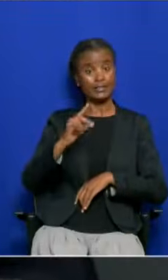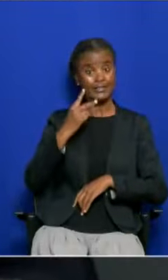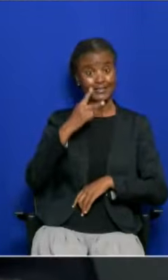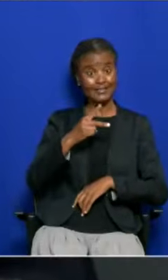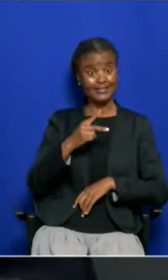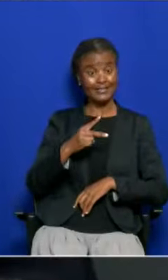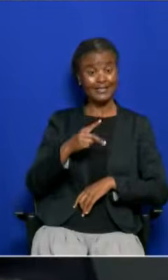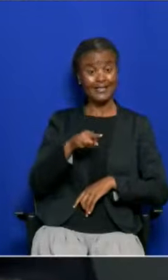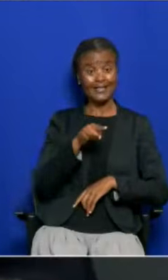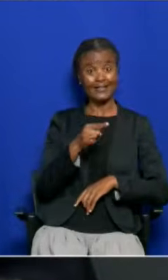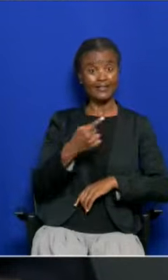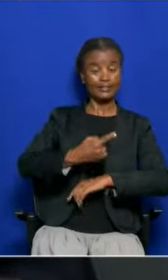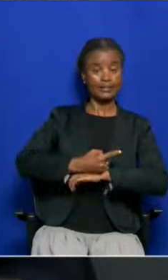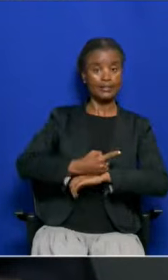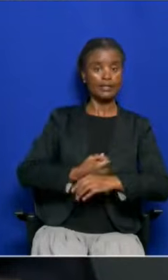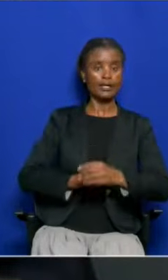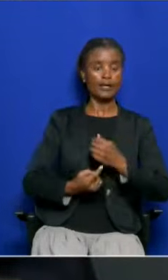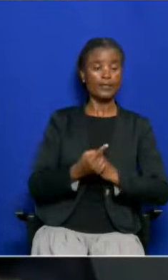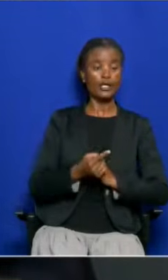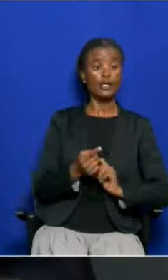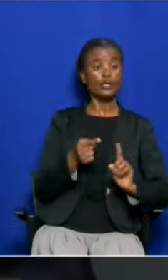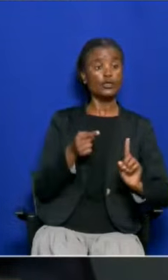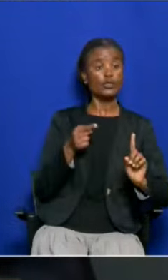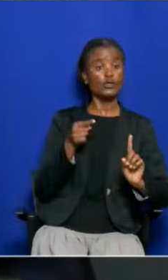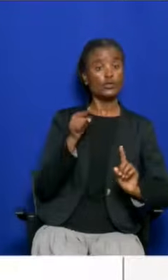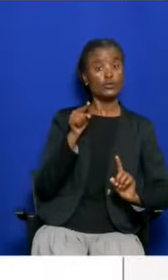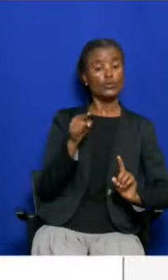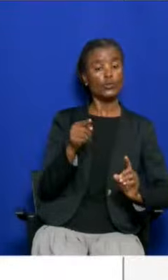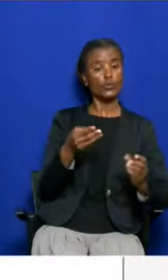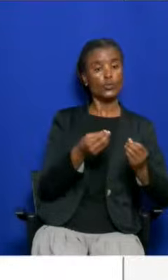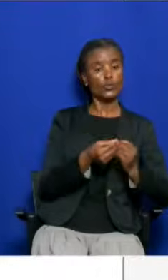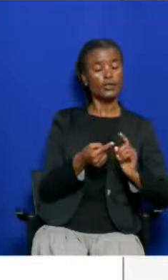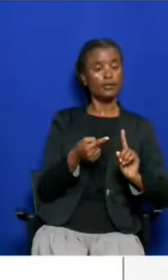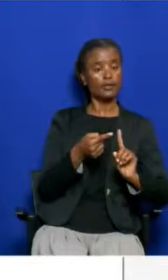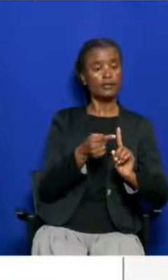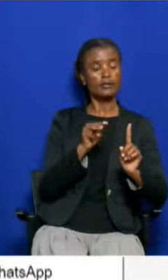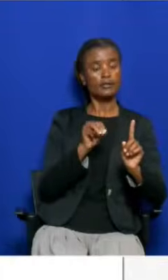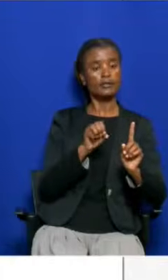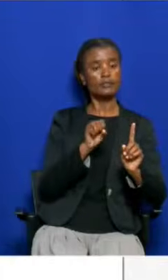and Mr. Mkati Mswazi exchanged 23 calls.